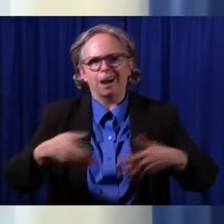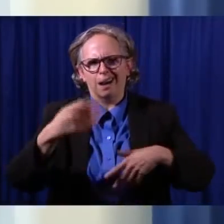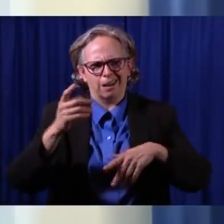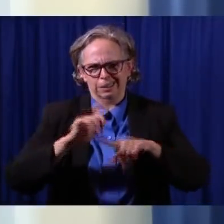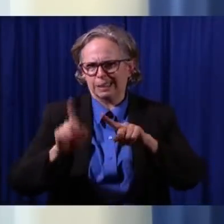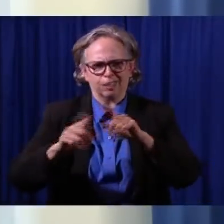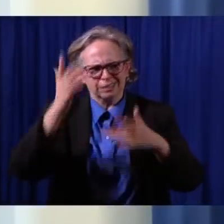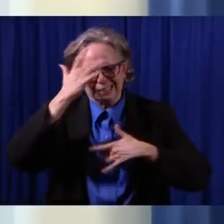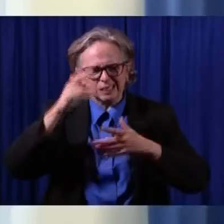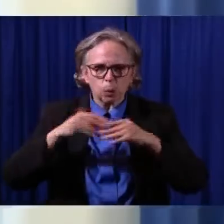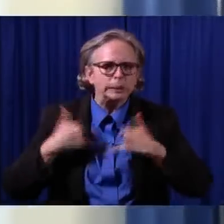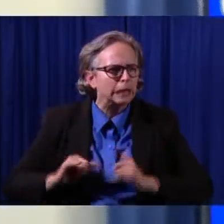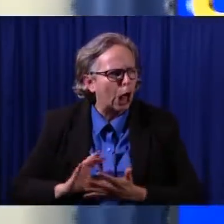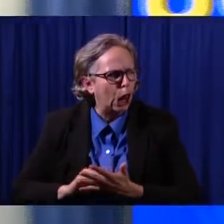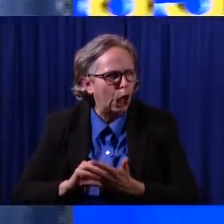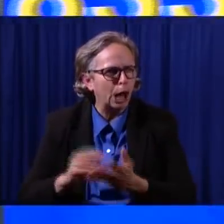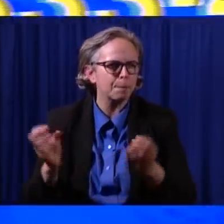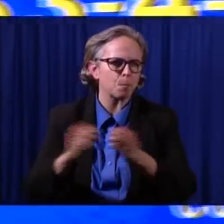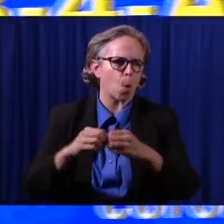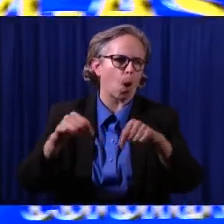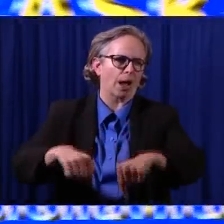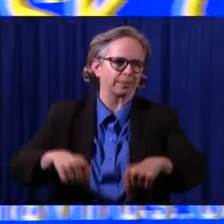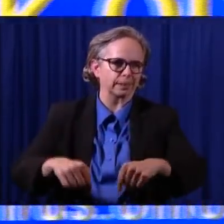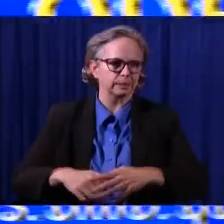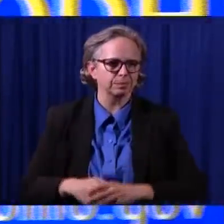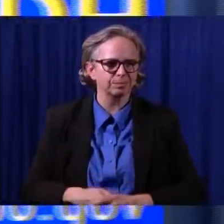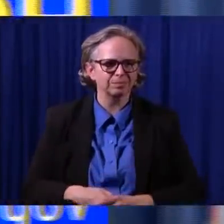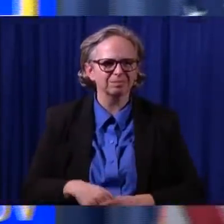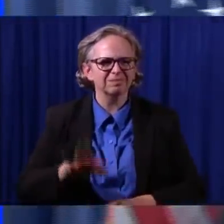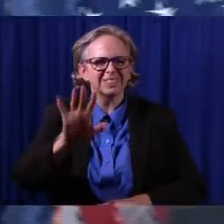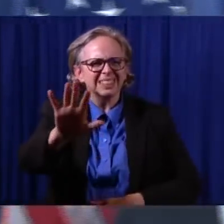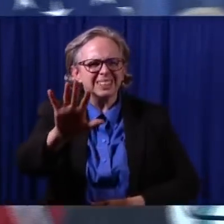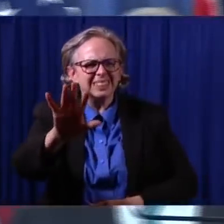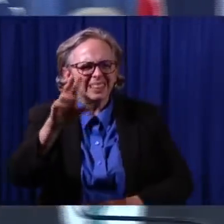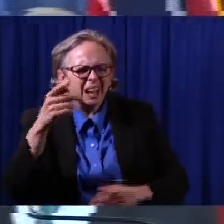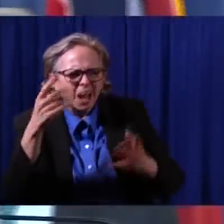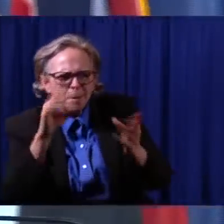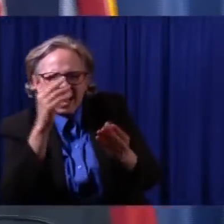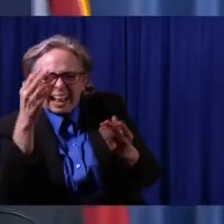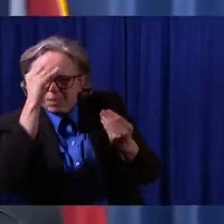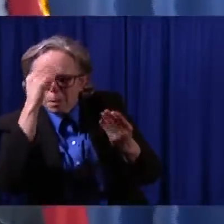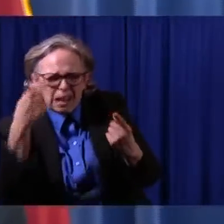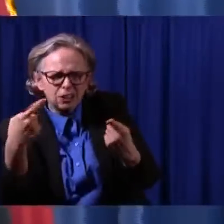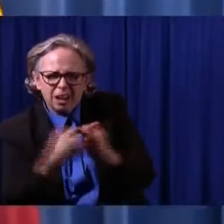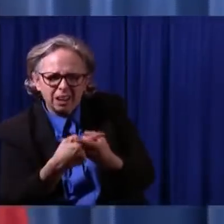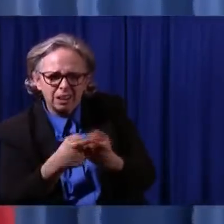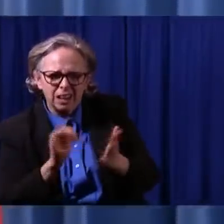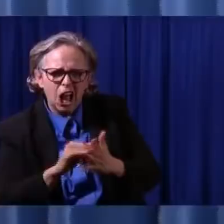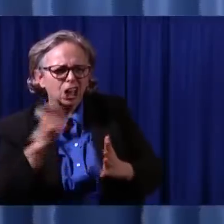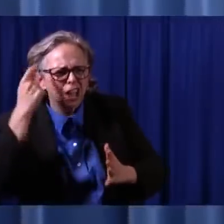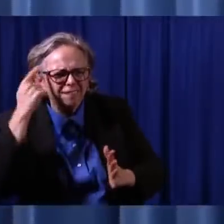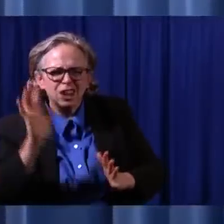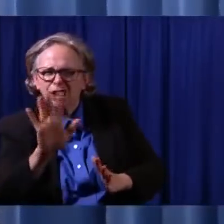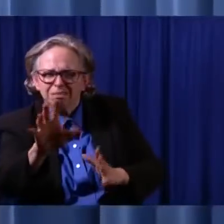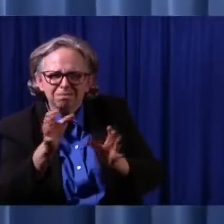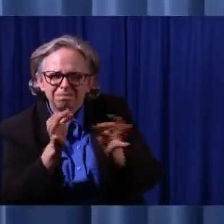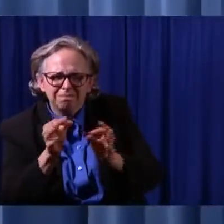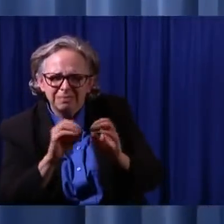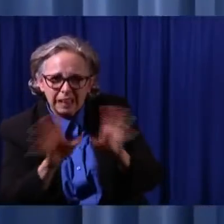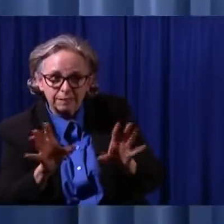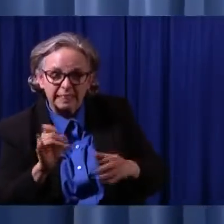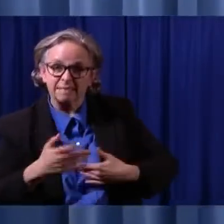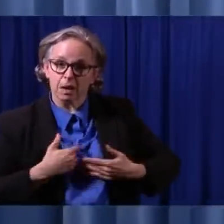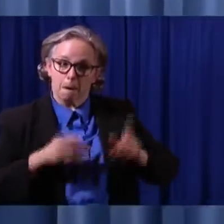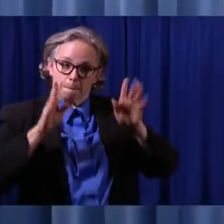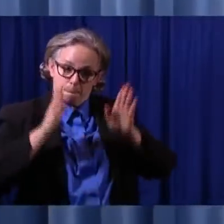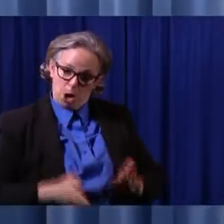this pandemic. Thank you. It seems there's some conflicting information there. So, Governor, are you saying that if somebody is threatened with arrest